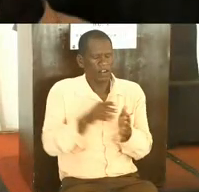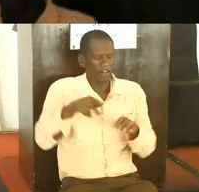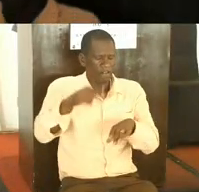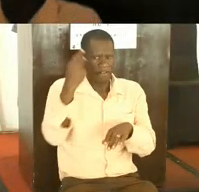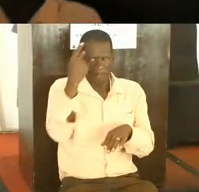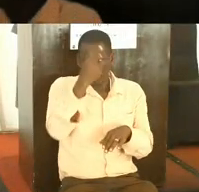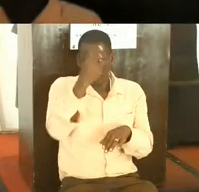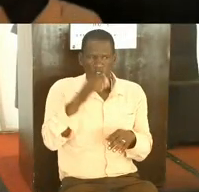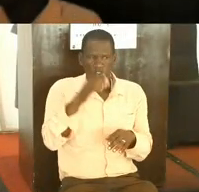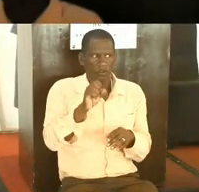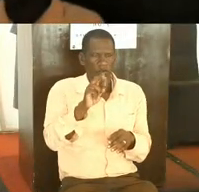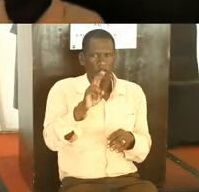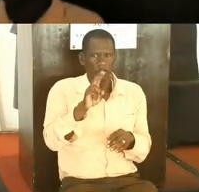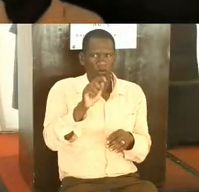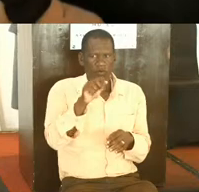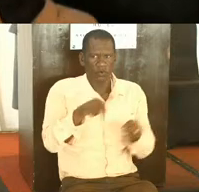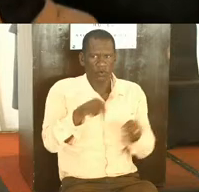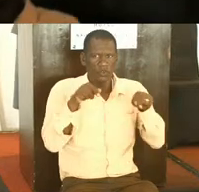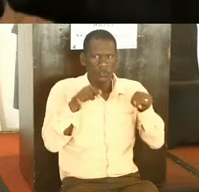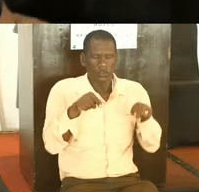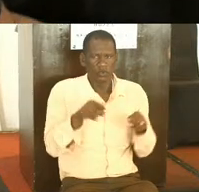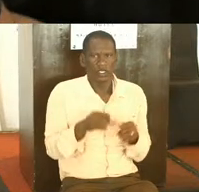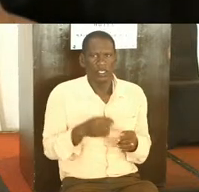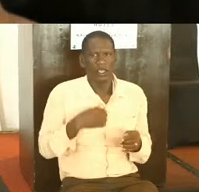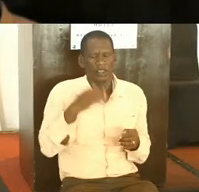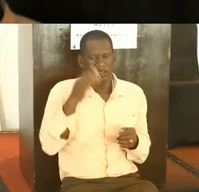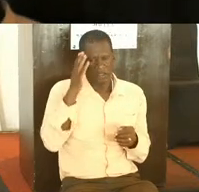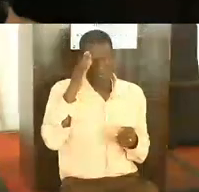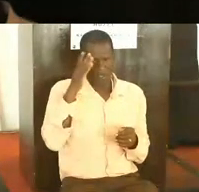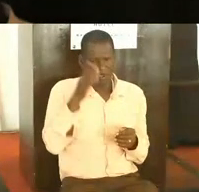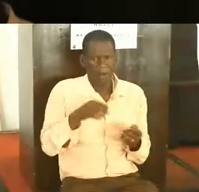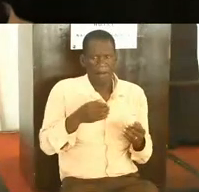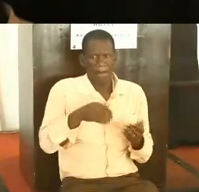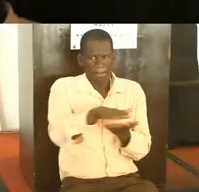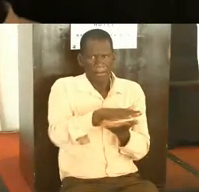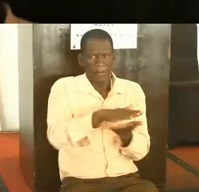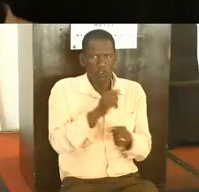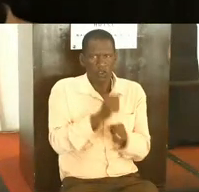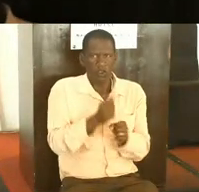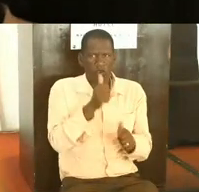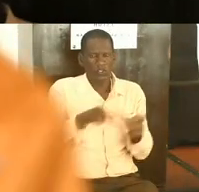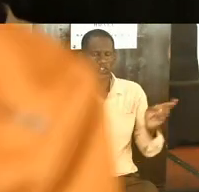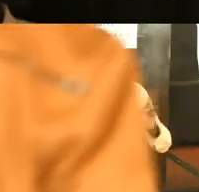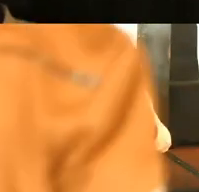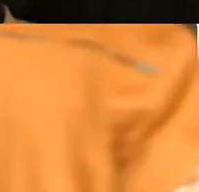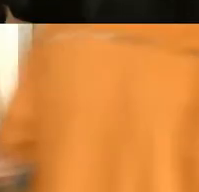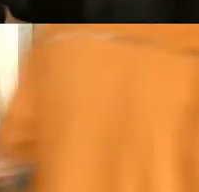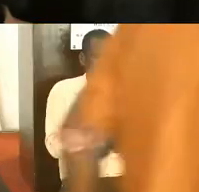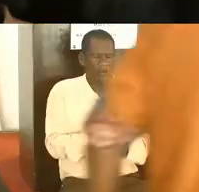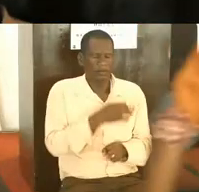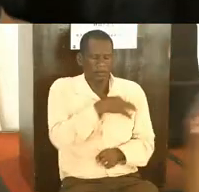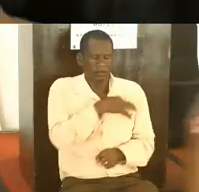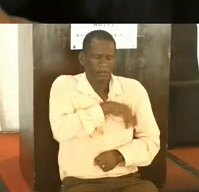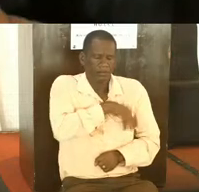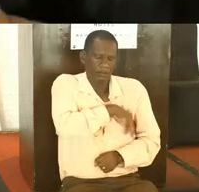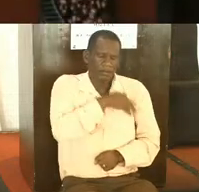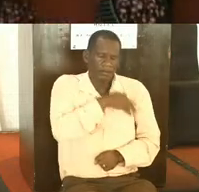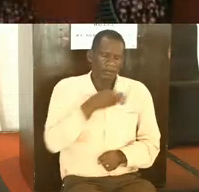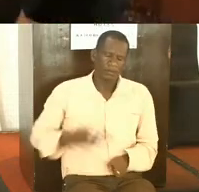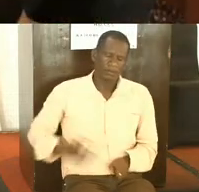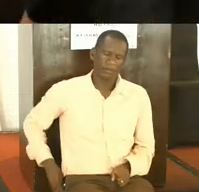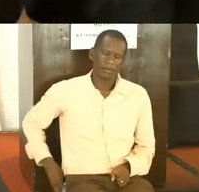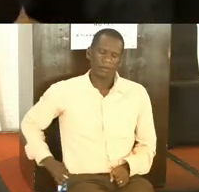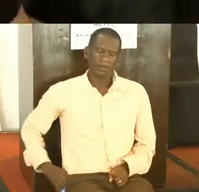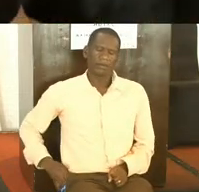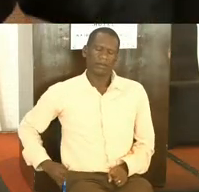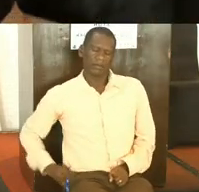philosophy of utu and today I think based on the work that they've already gone ahead and done as a sector